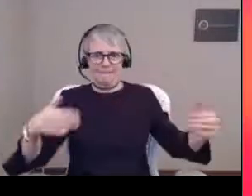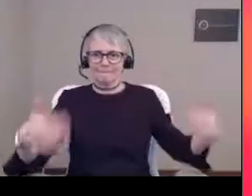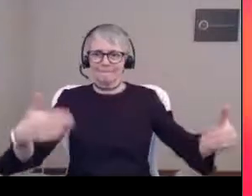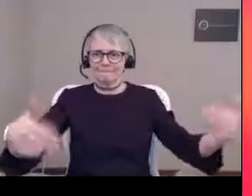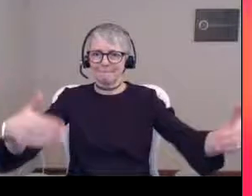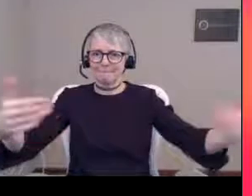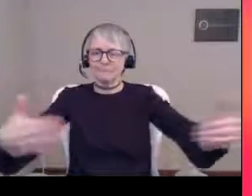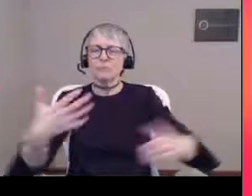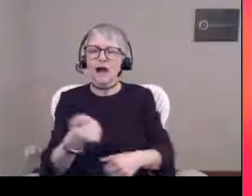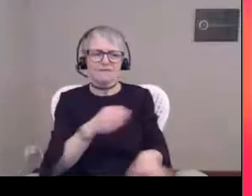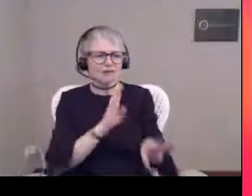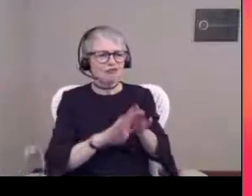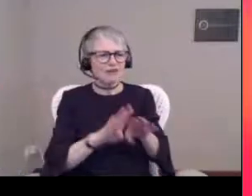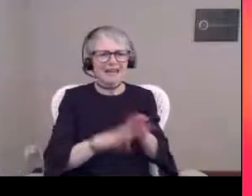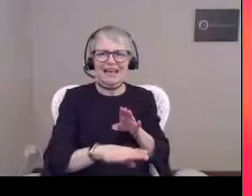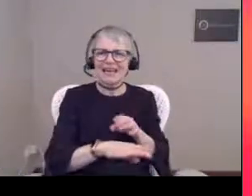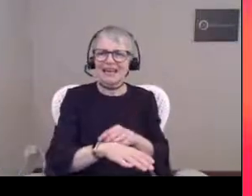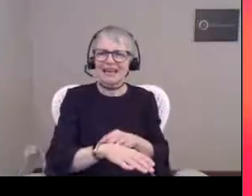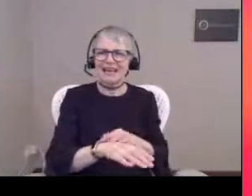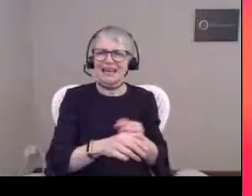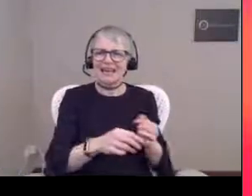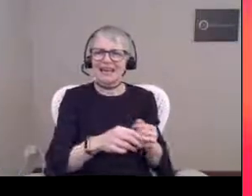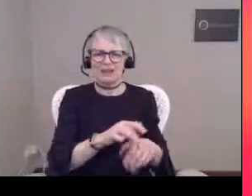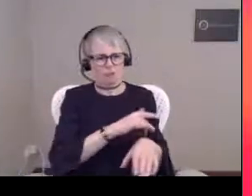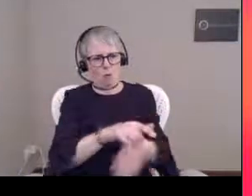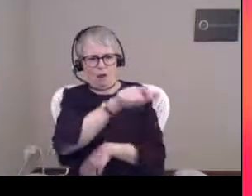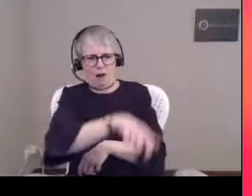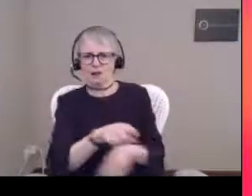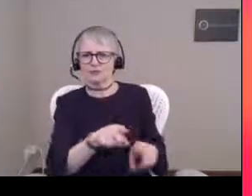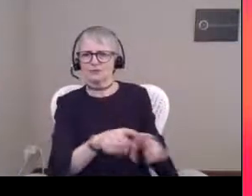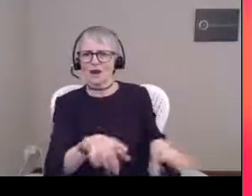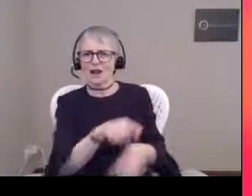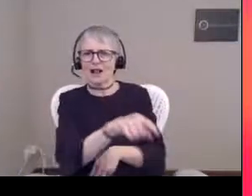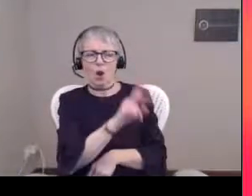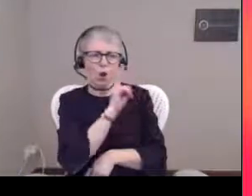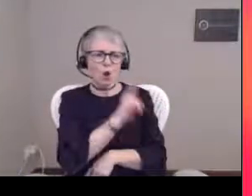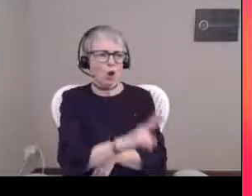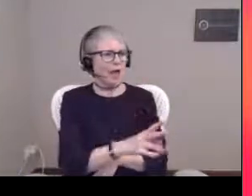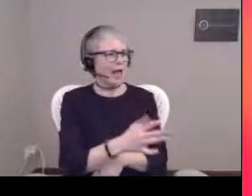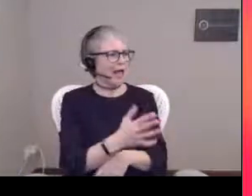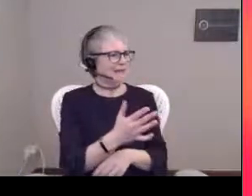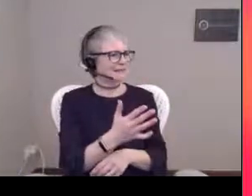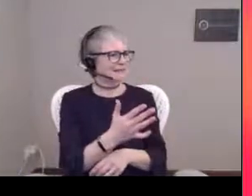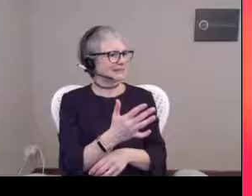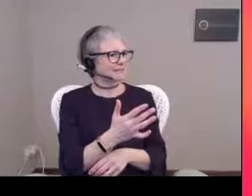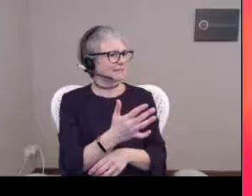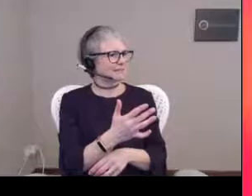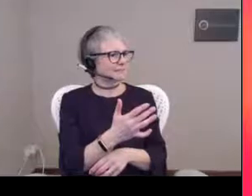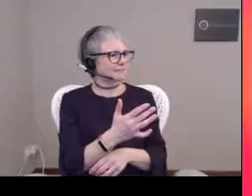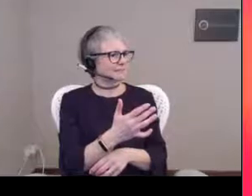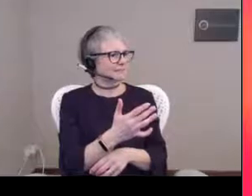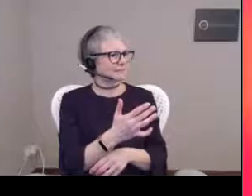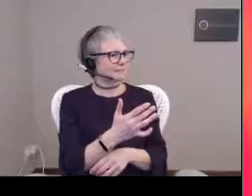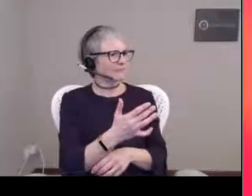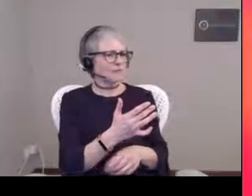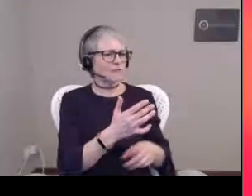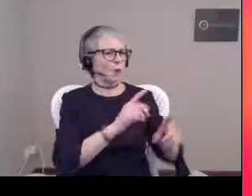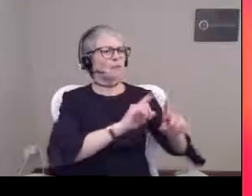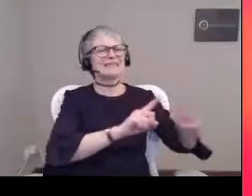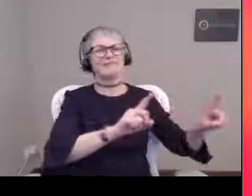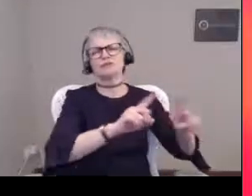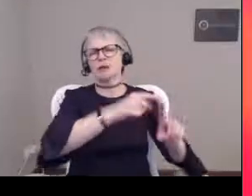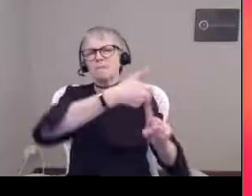well, which is very much focused around sort of looking at candidates from a full range of diverse backgrounds as well. That's